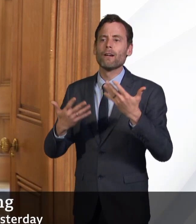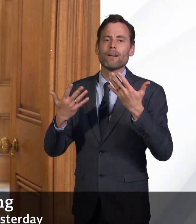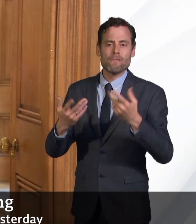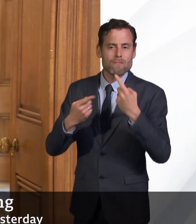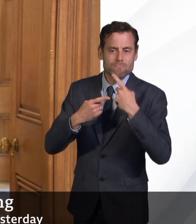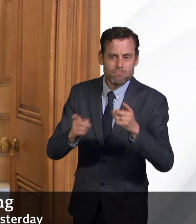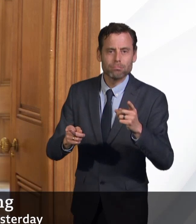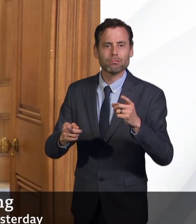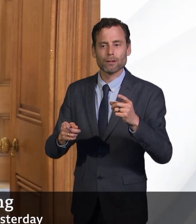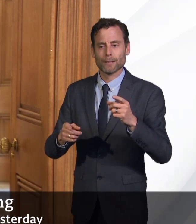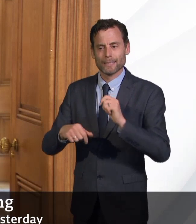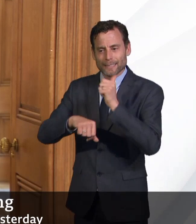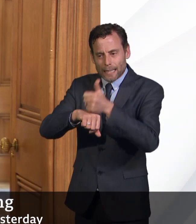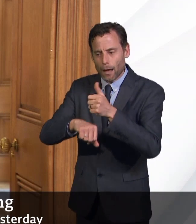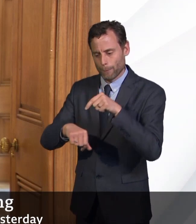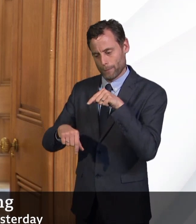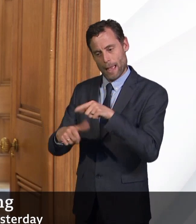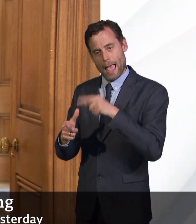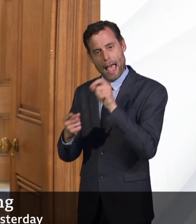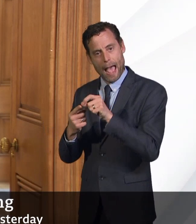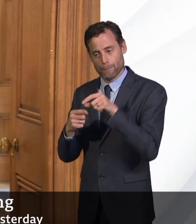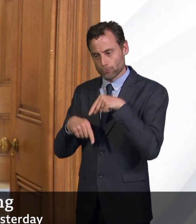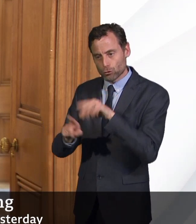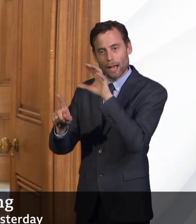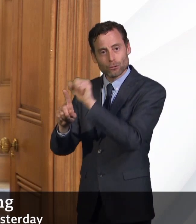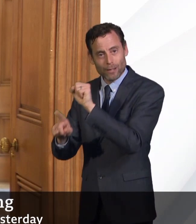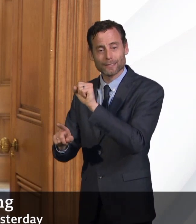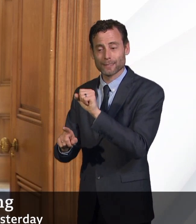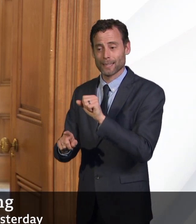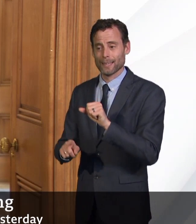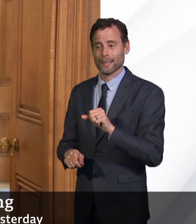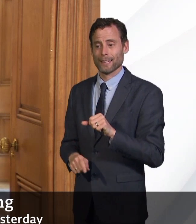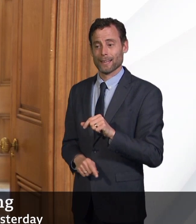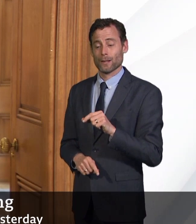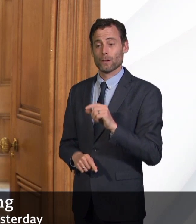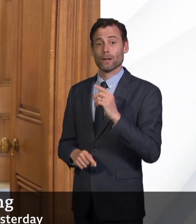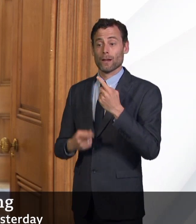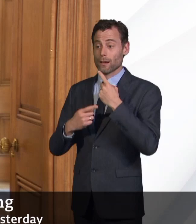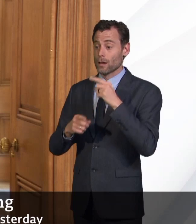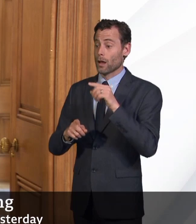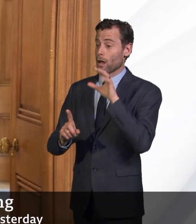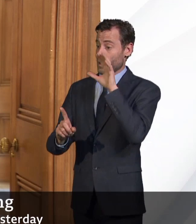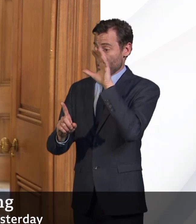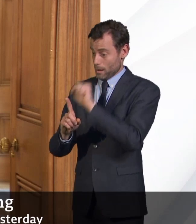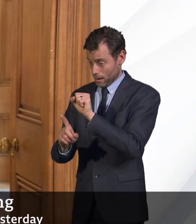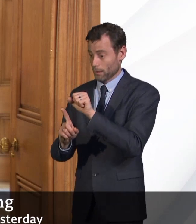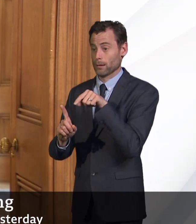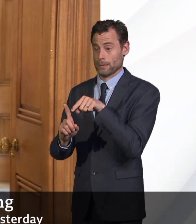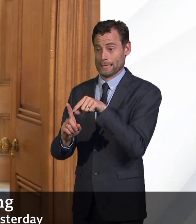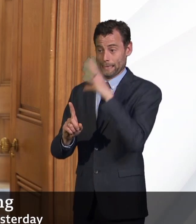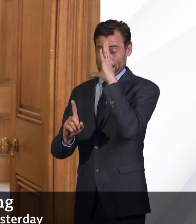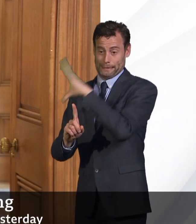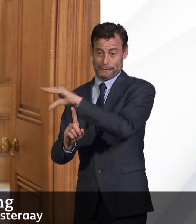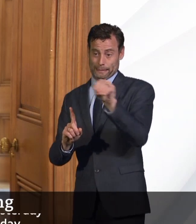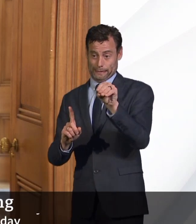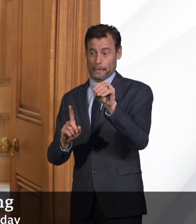our track and trace approach, testing will become quite an important feature of that, in that if somebody through the